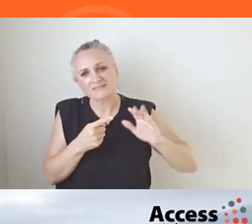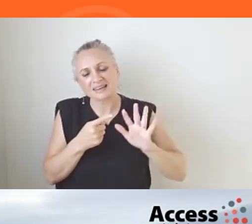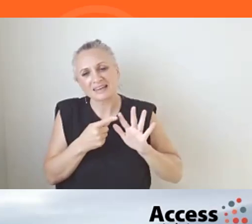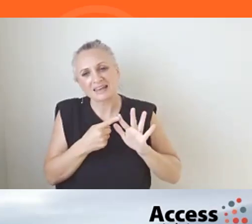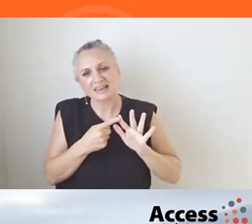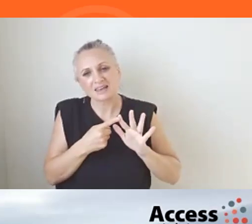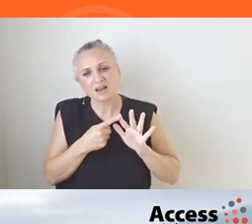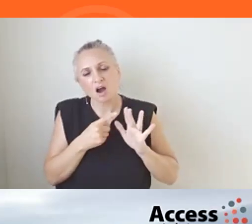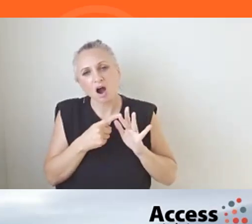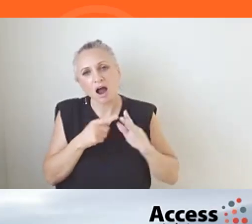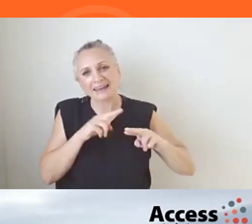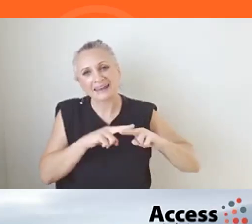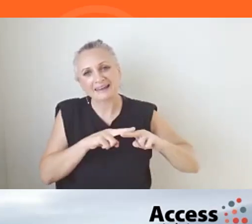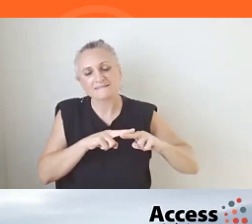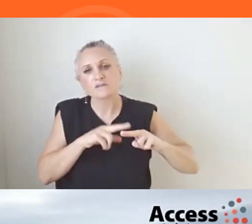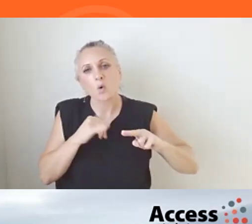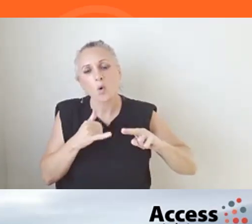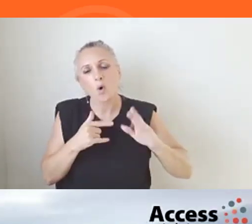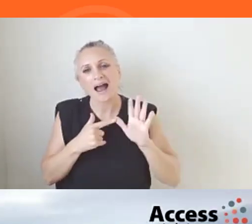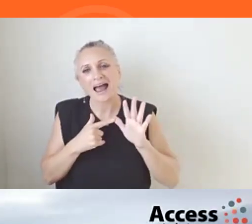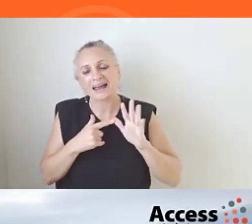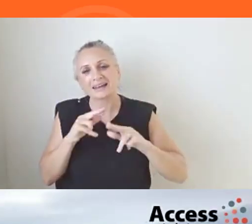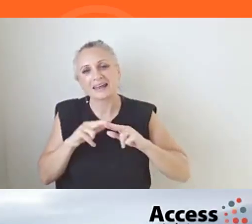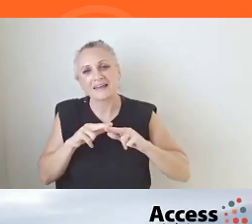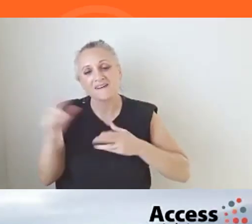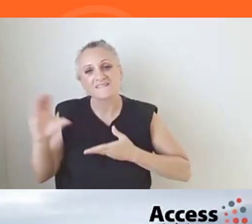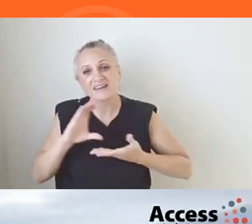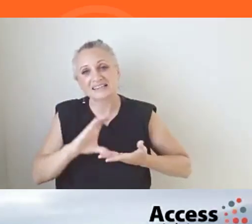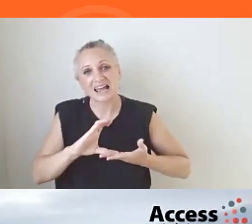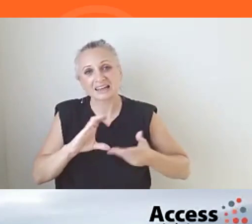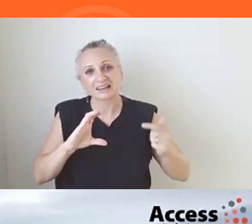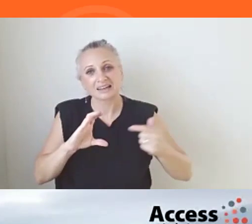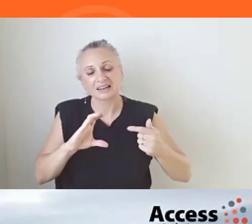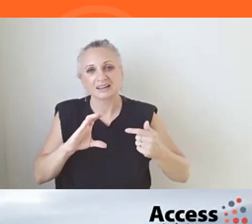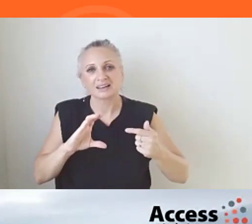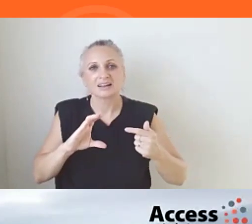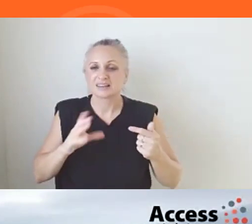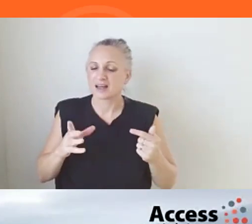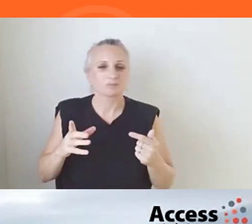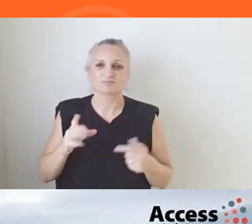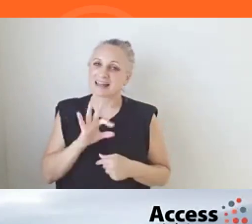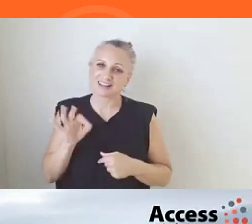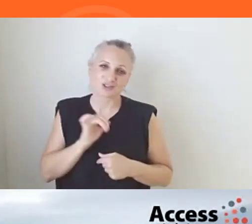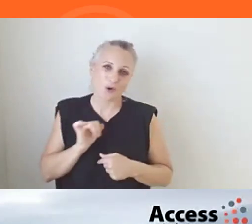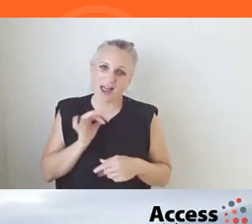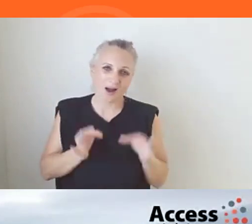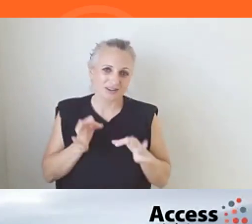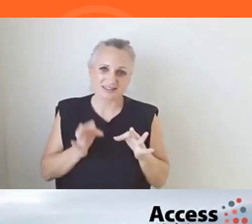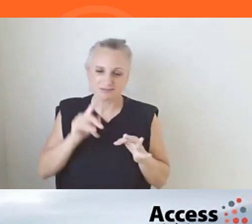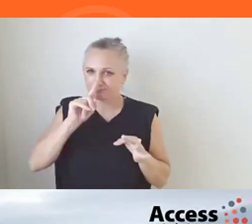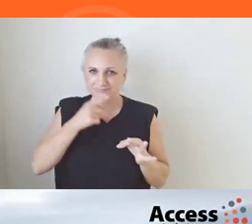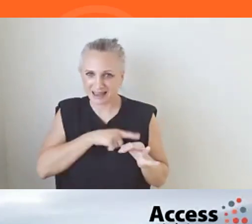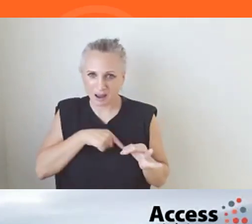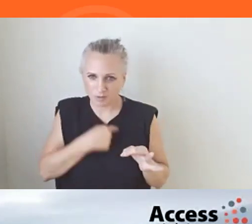IF funding to use it to pay for AI training? Yeah, we can't guarantee it. It's not our decision, but we have found more and more people are